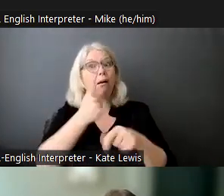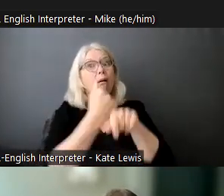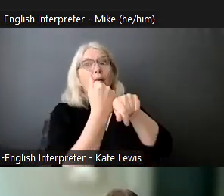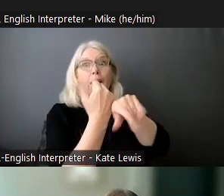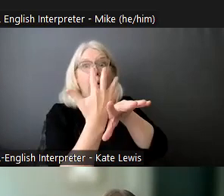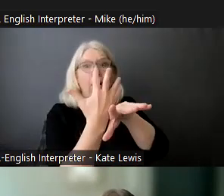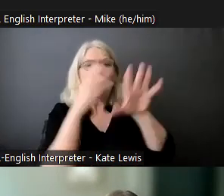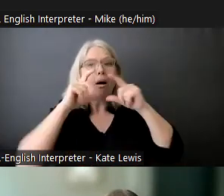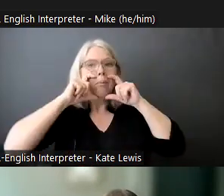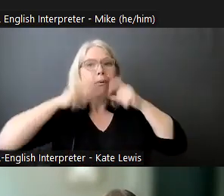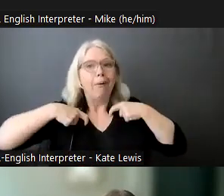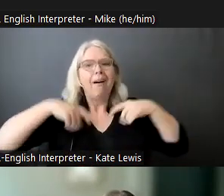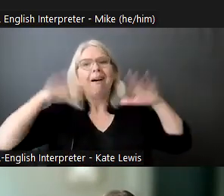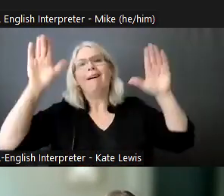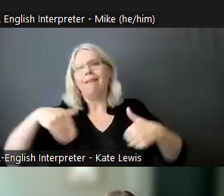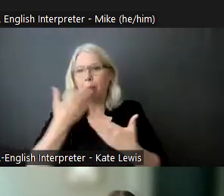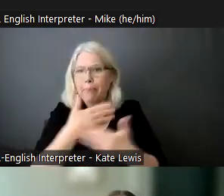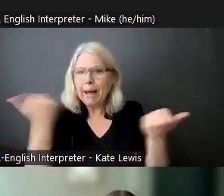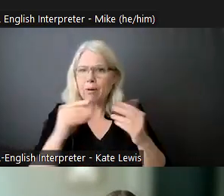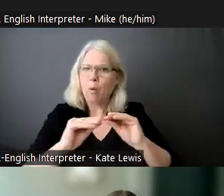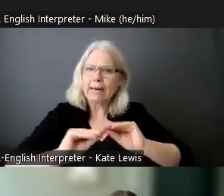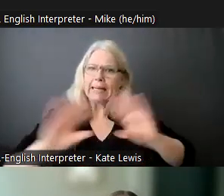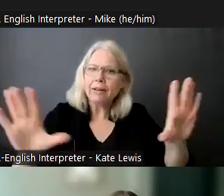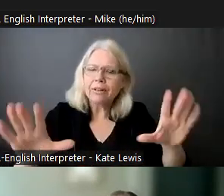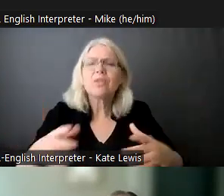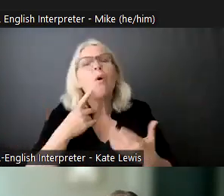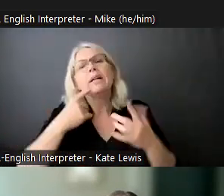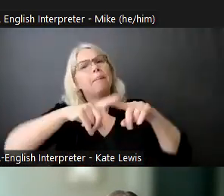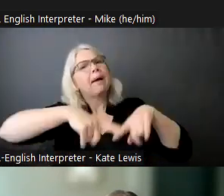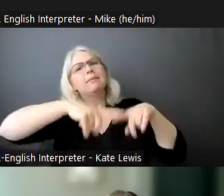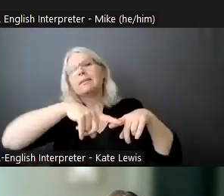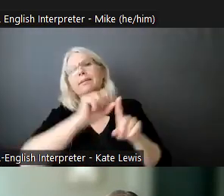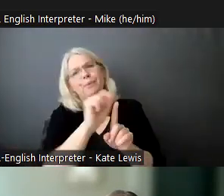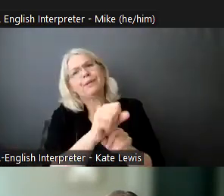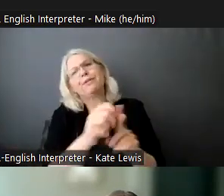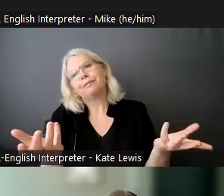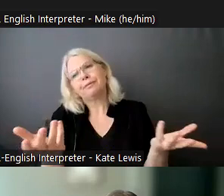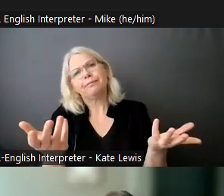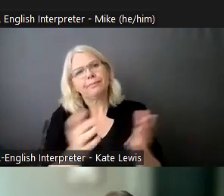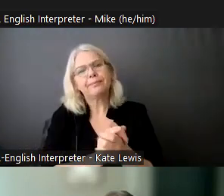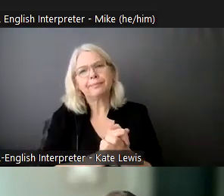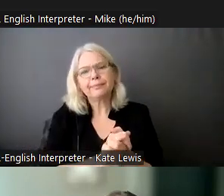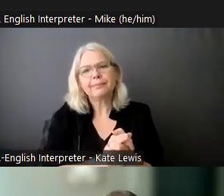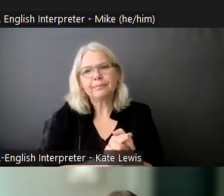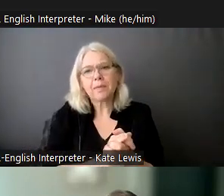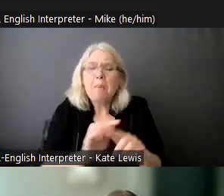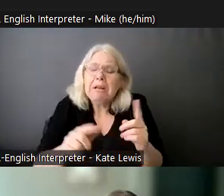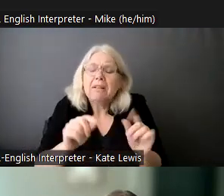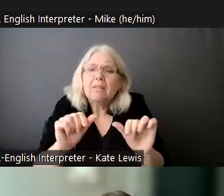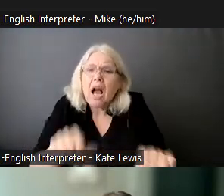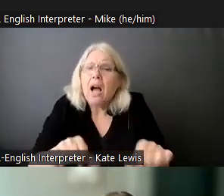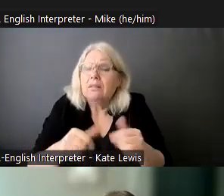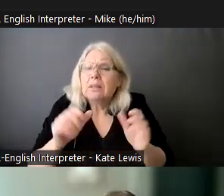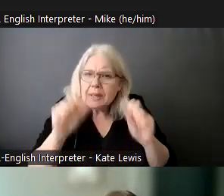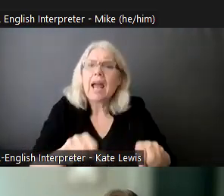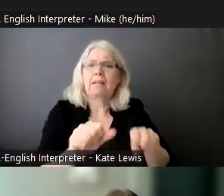computer. So every situation has to be weighed based on its own particular issues, but it is possible to do